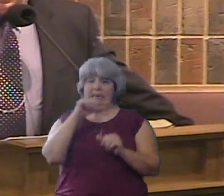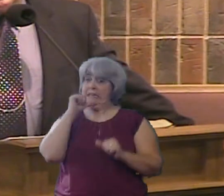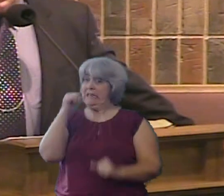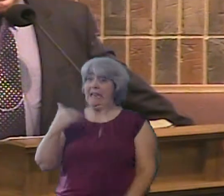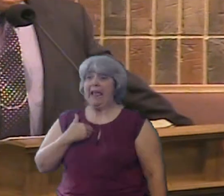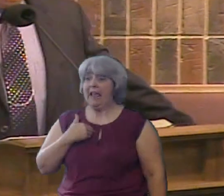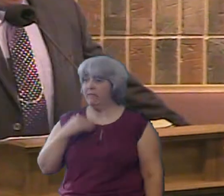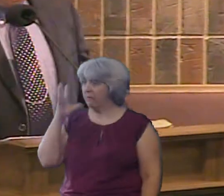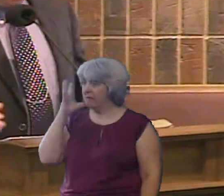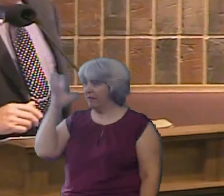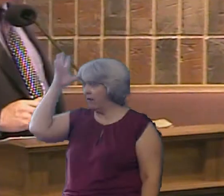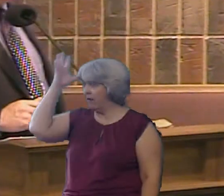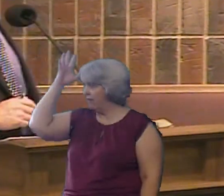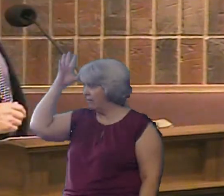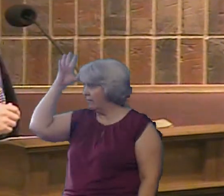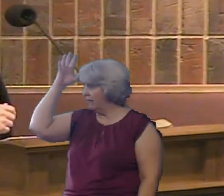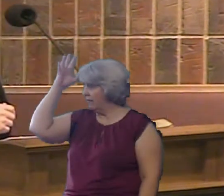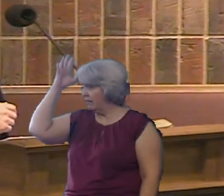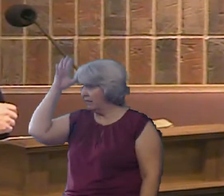I was spared that pain.